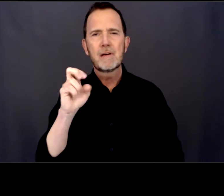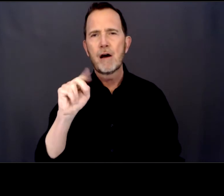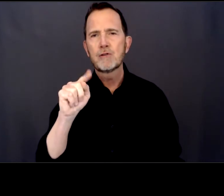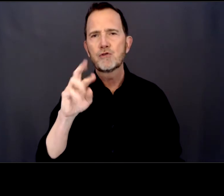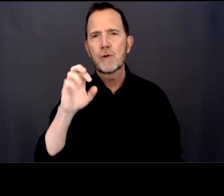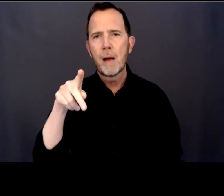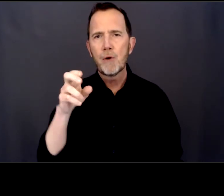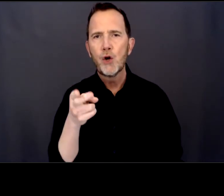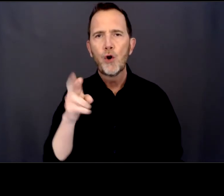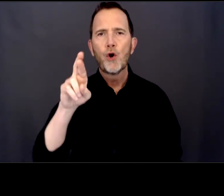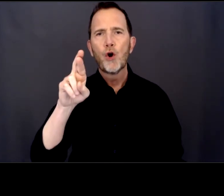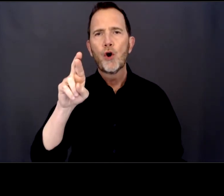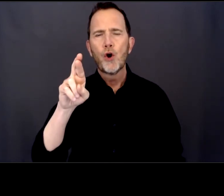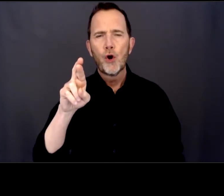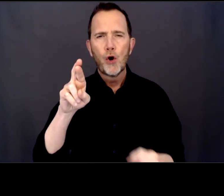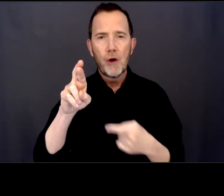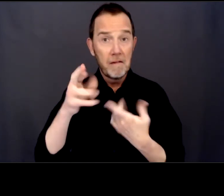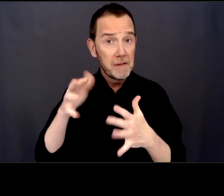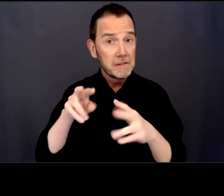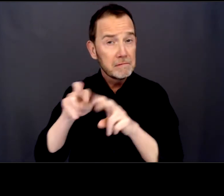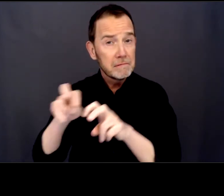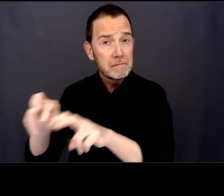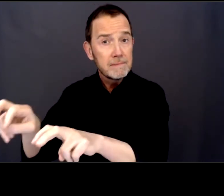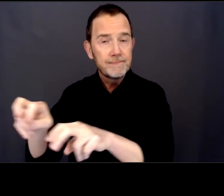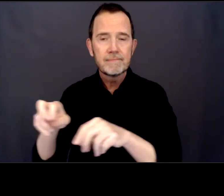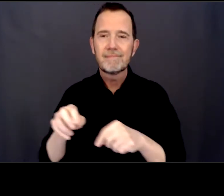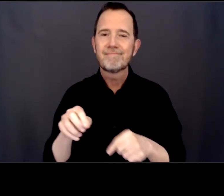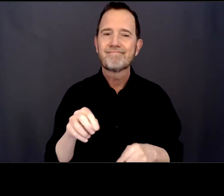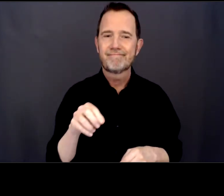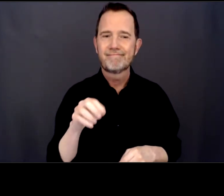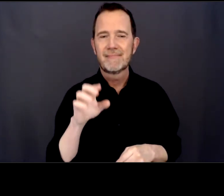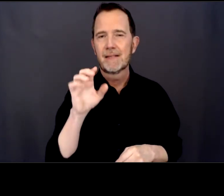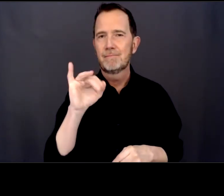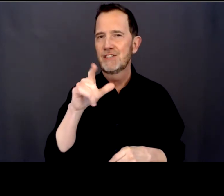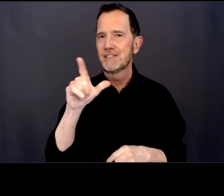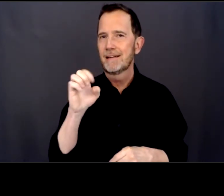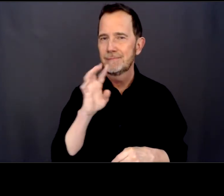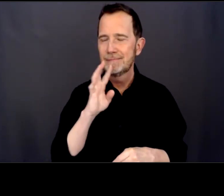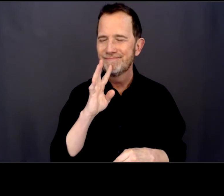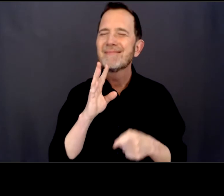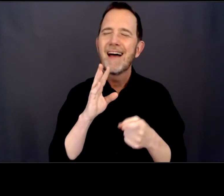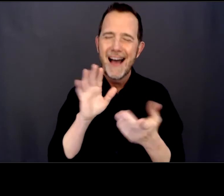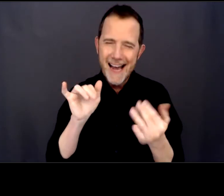We only look at occupations, not really by the industry or